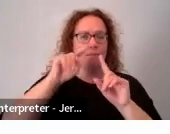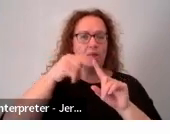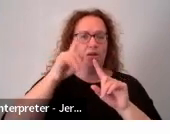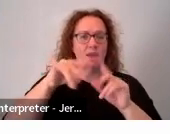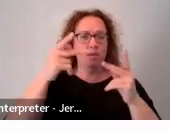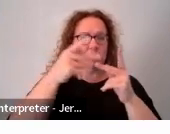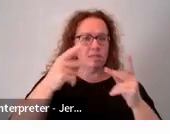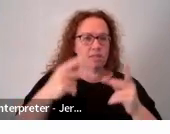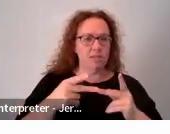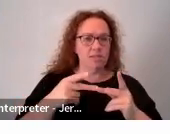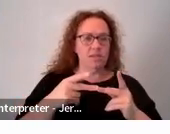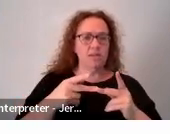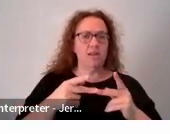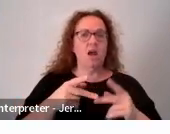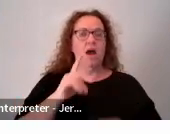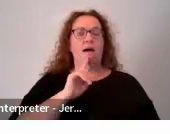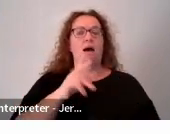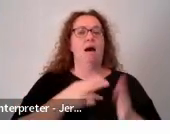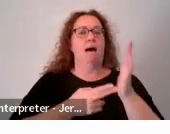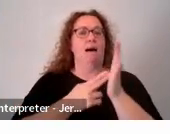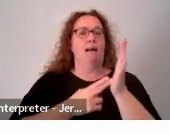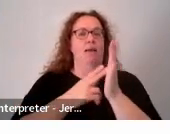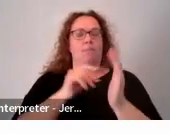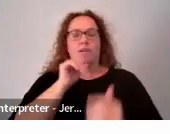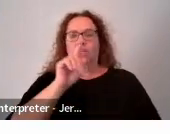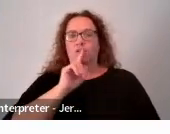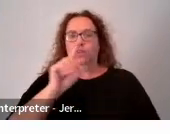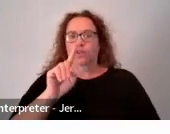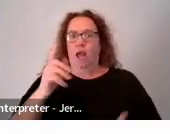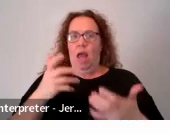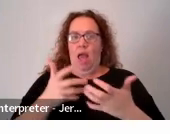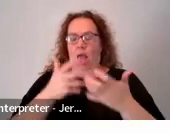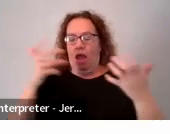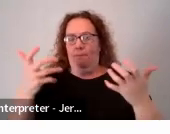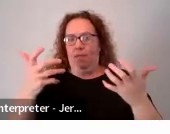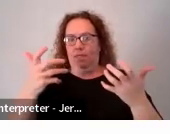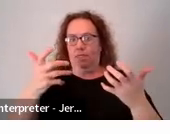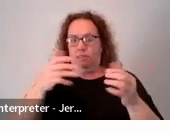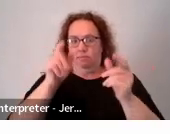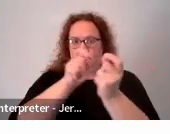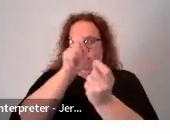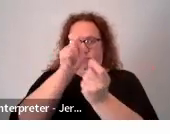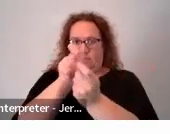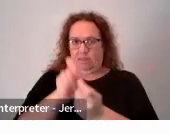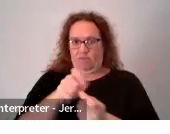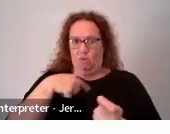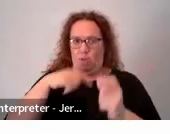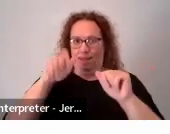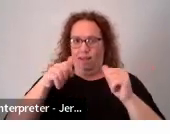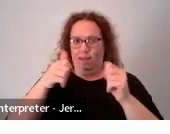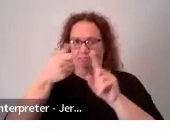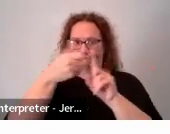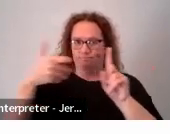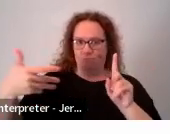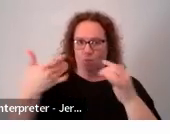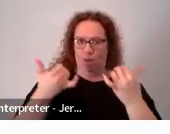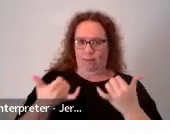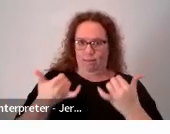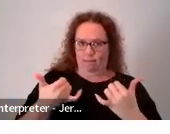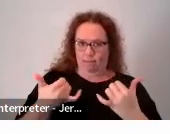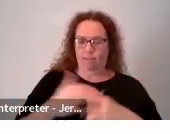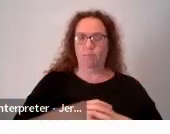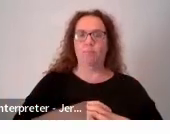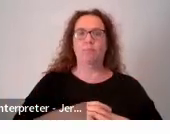position. I will say, Tom, I don't know how much of the specifics of methodology we might be able to get into right now, but we